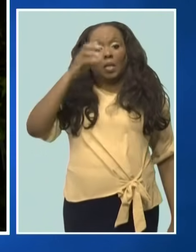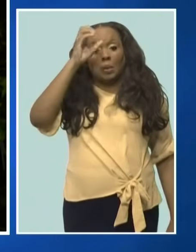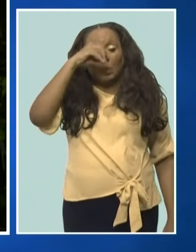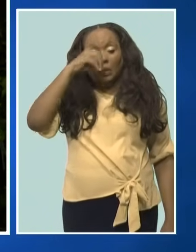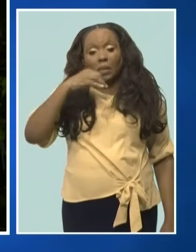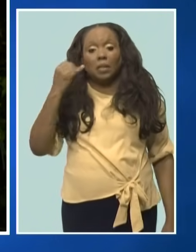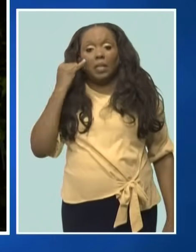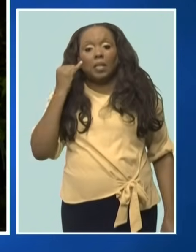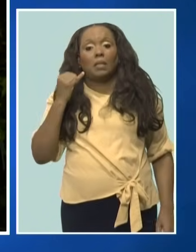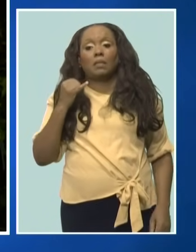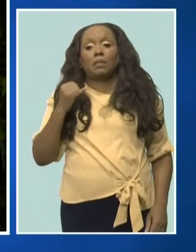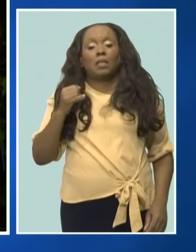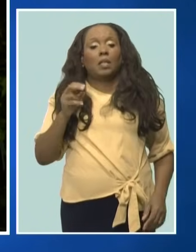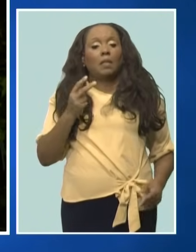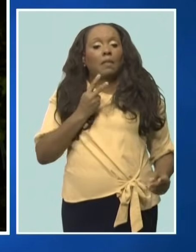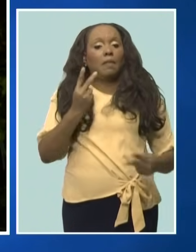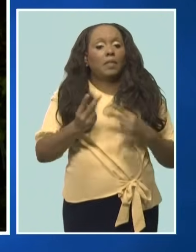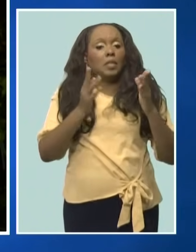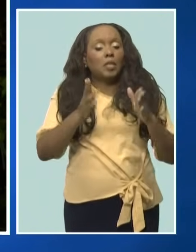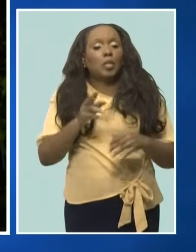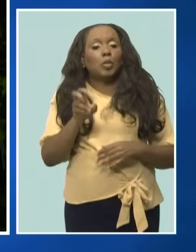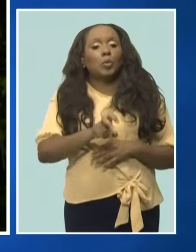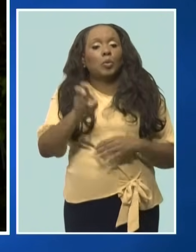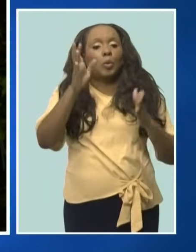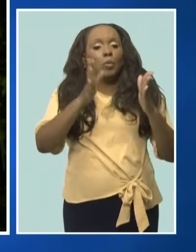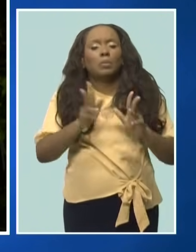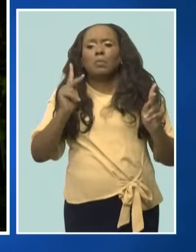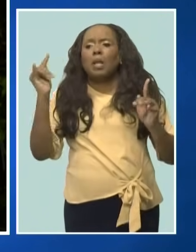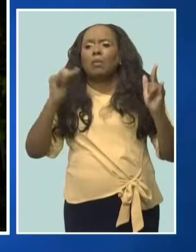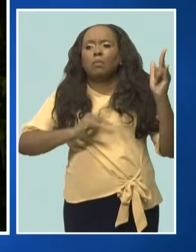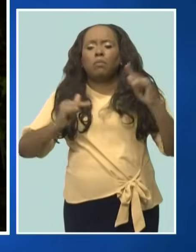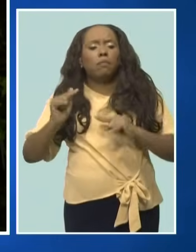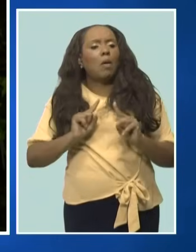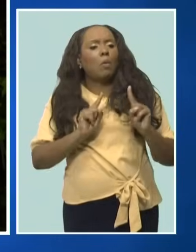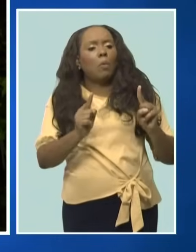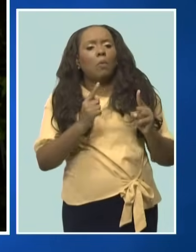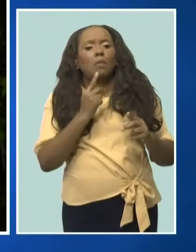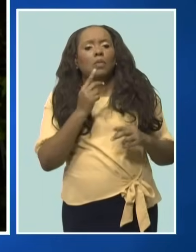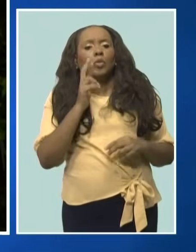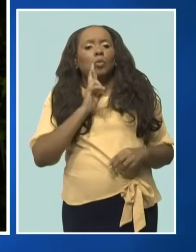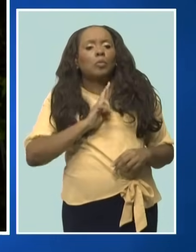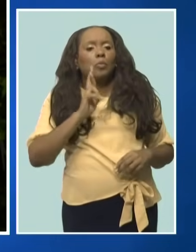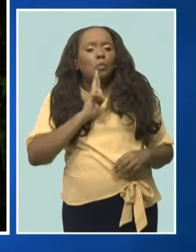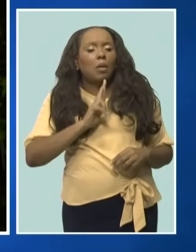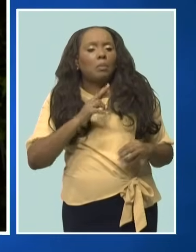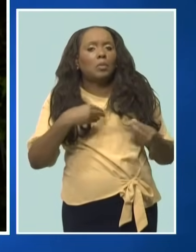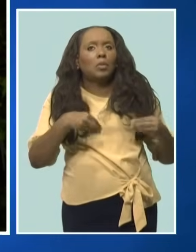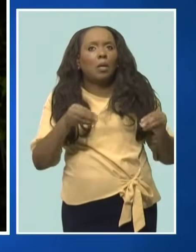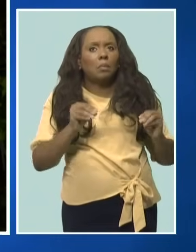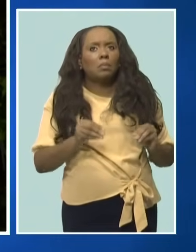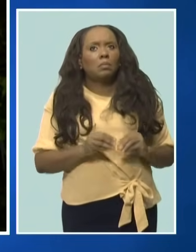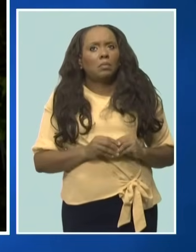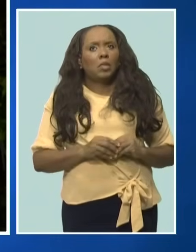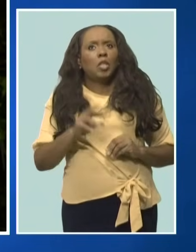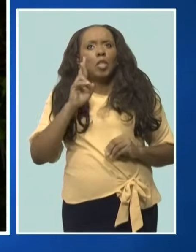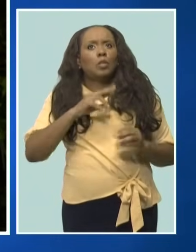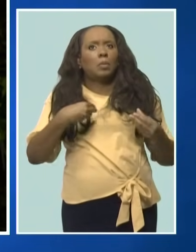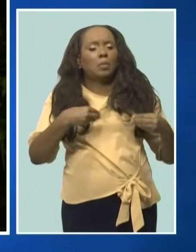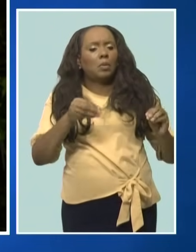into the rum shops in the villages, why can't the owners of those rum shops get concessions as